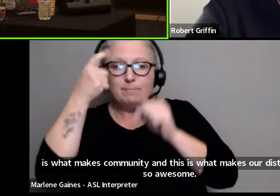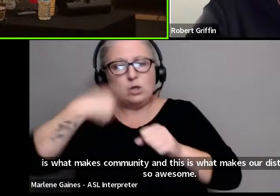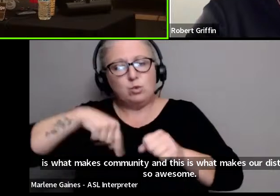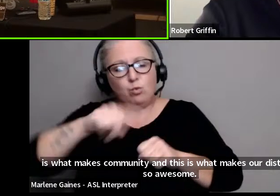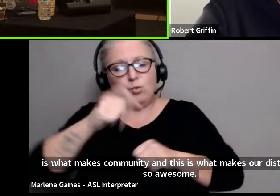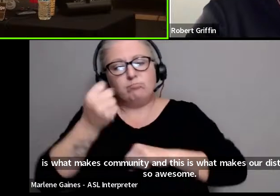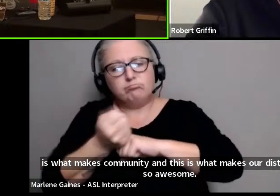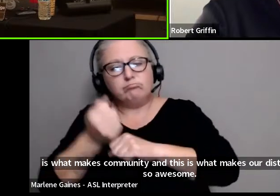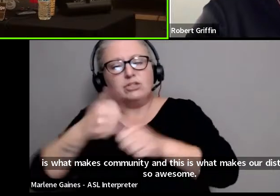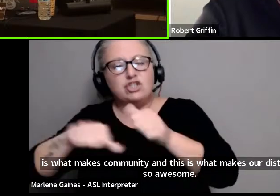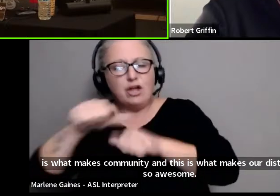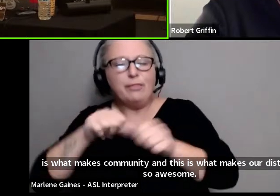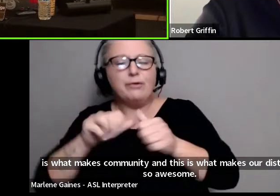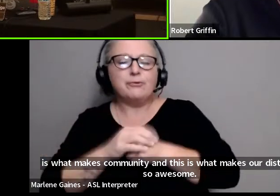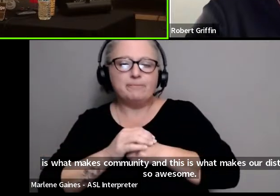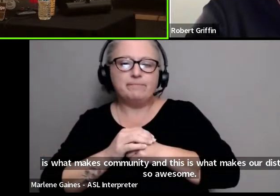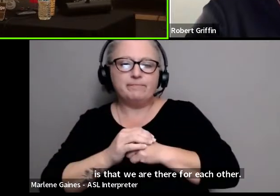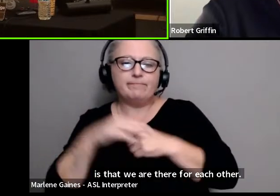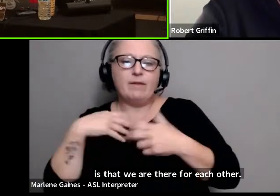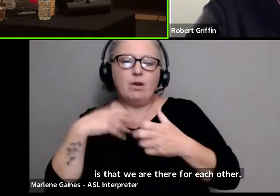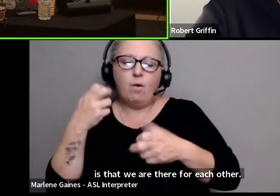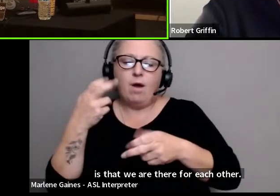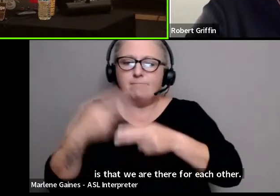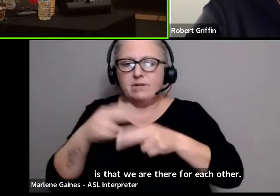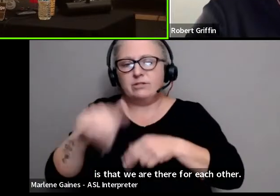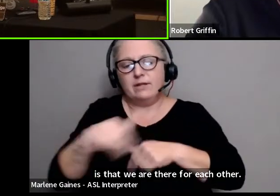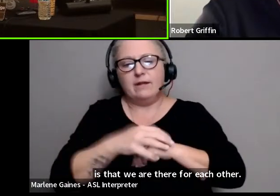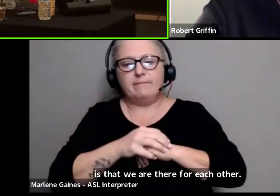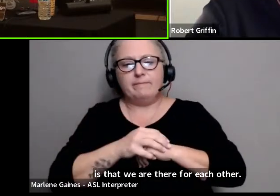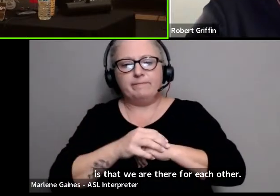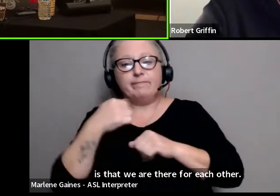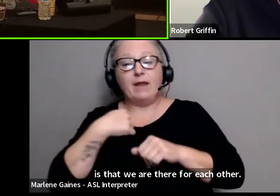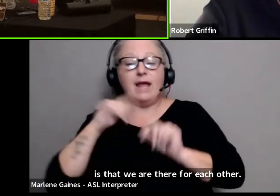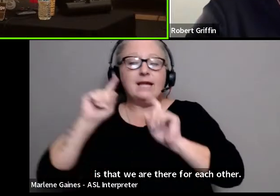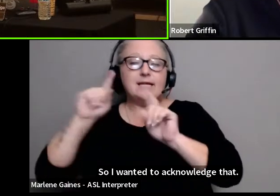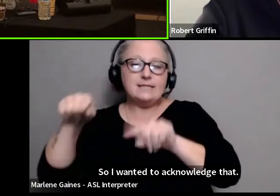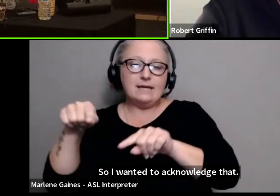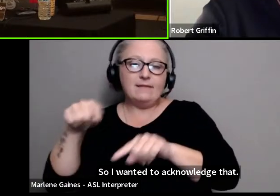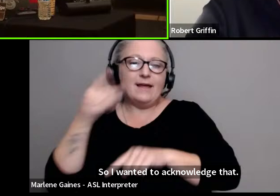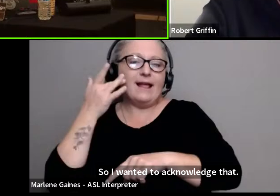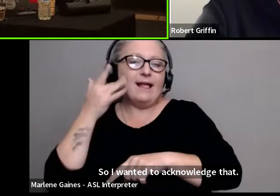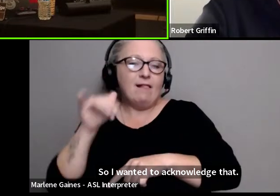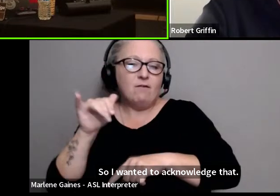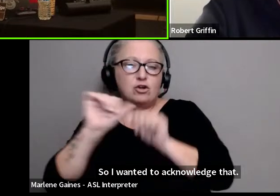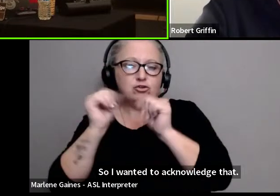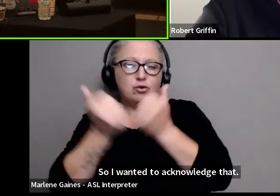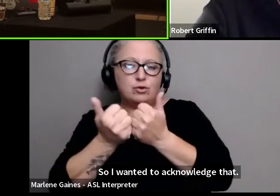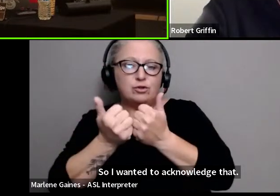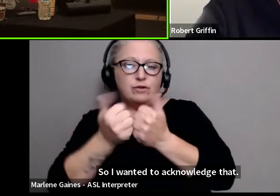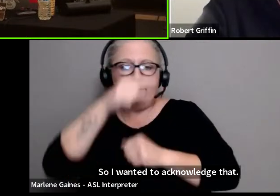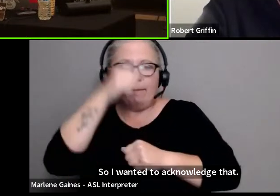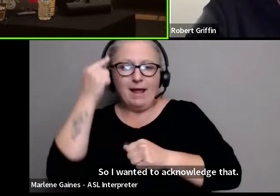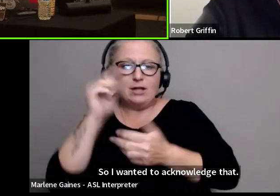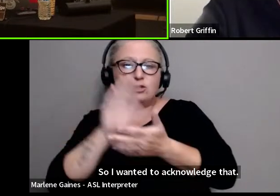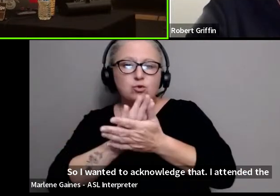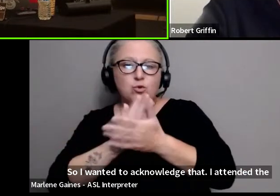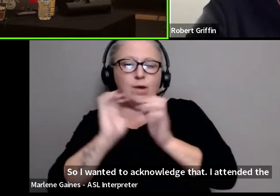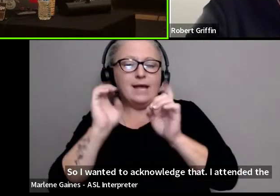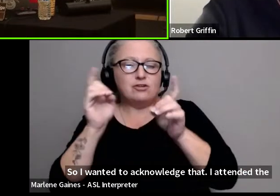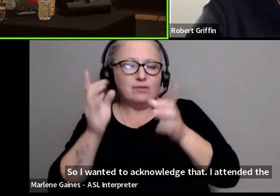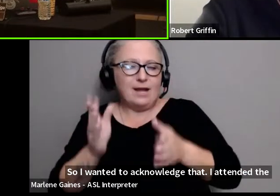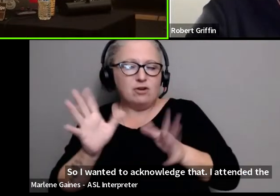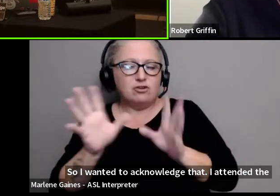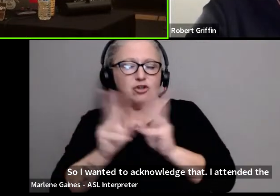other. So I wanted to acknowledge that. I attended the California Association for Black School Educators